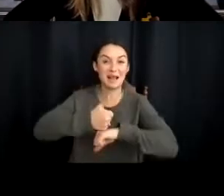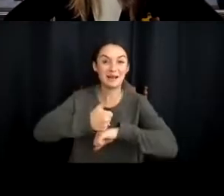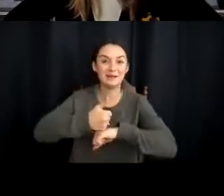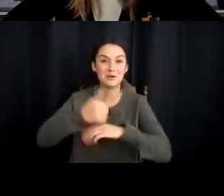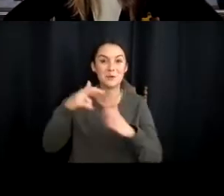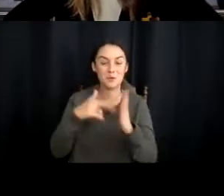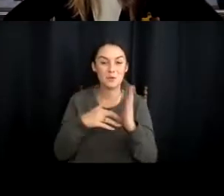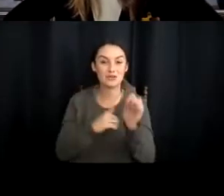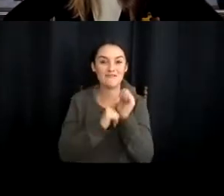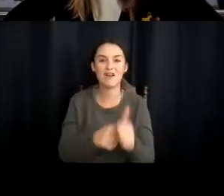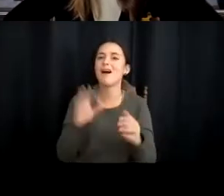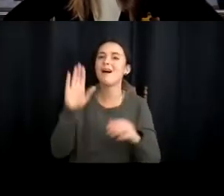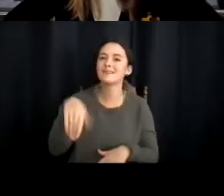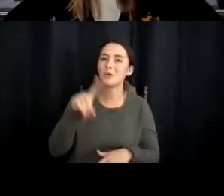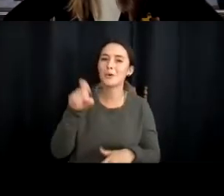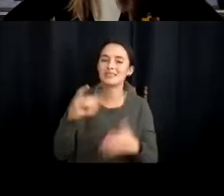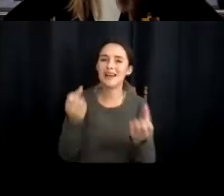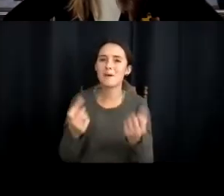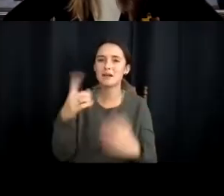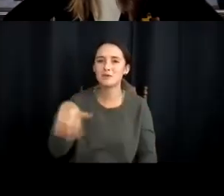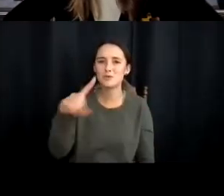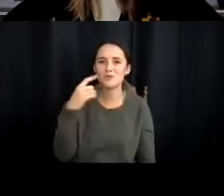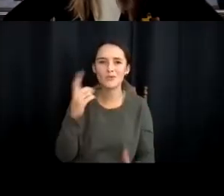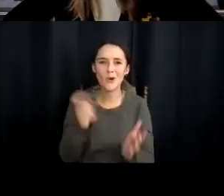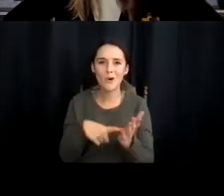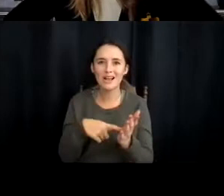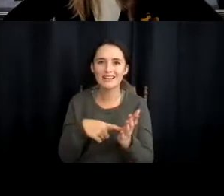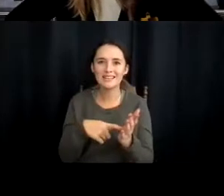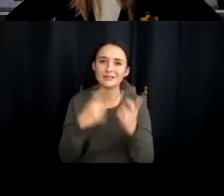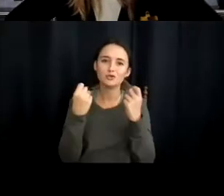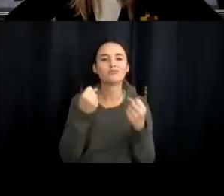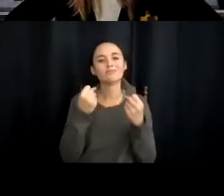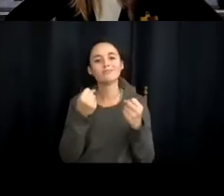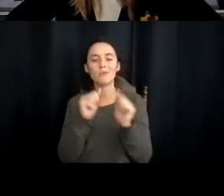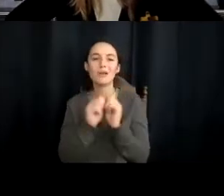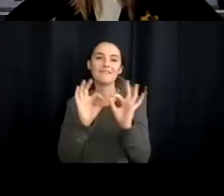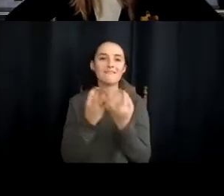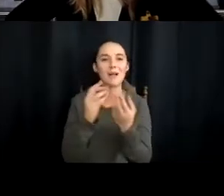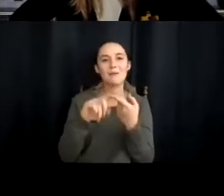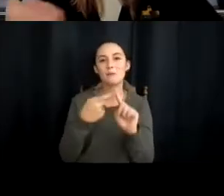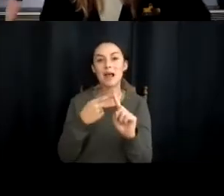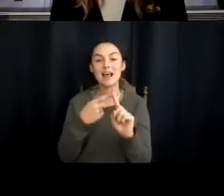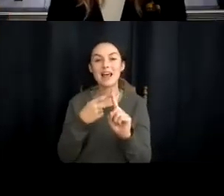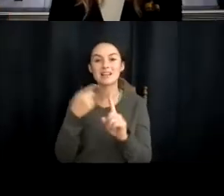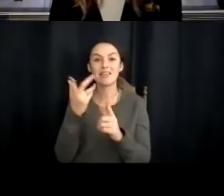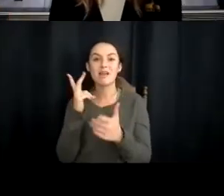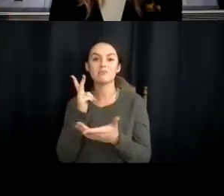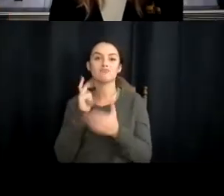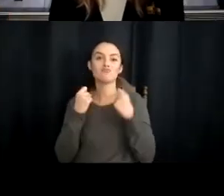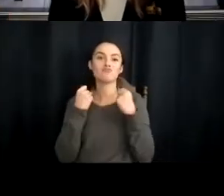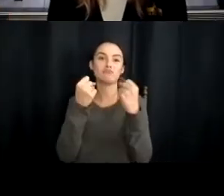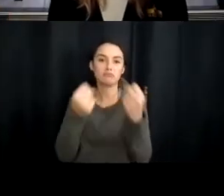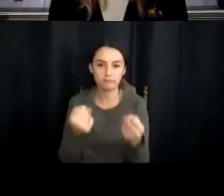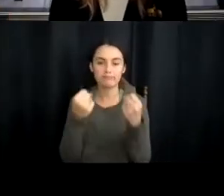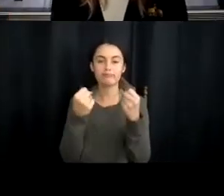in a car? You know, do you notice that they stop at a red light? Do they stop at red lights? Yeah, absolutely, right? And why do we stop at